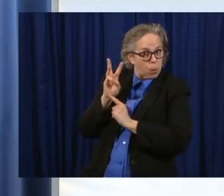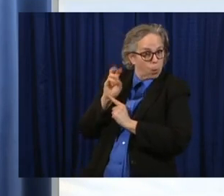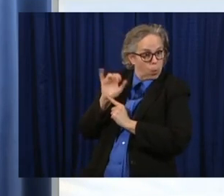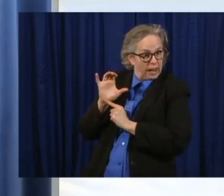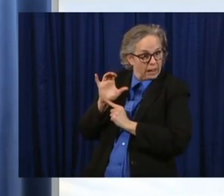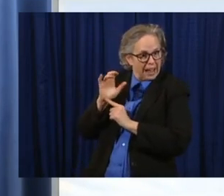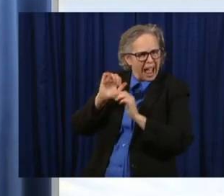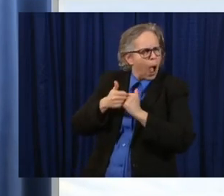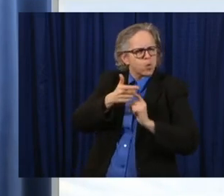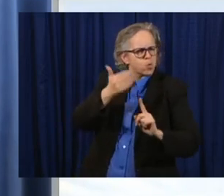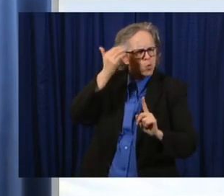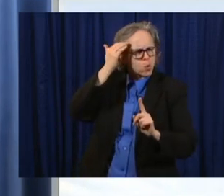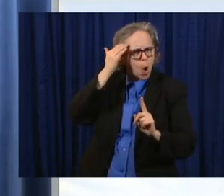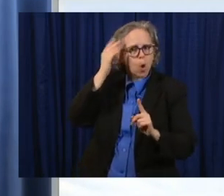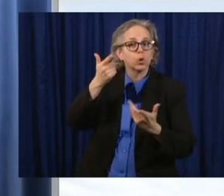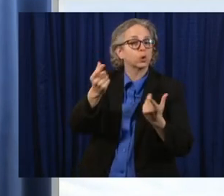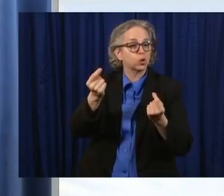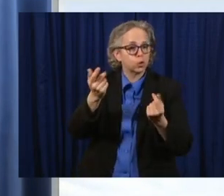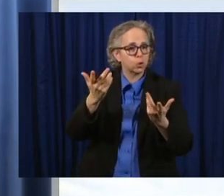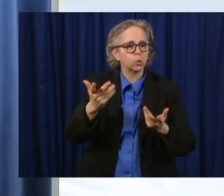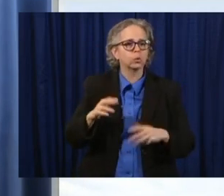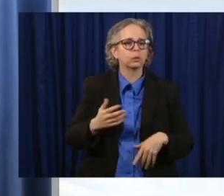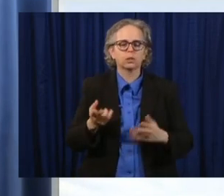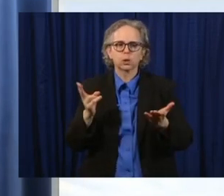signupwic.com, signupwic.com.